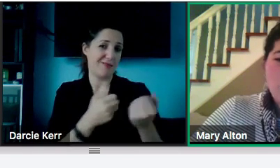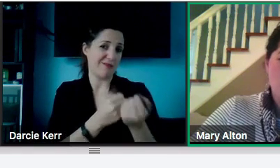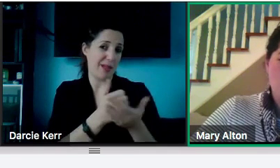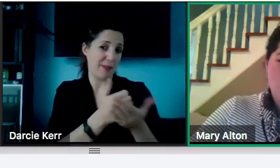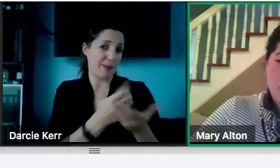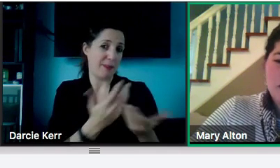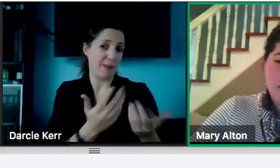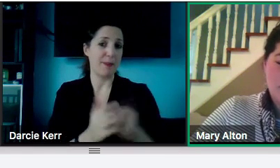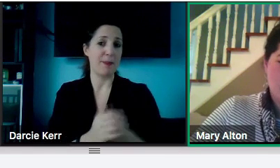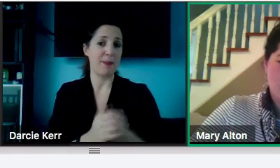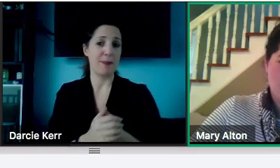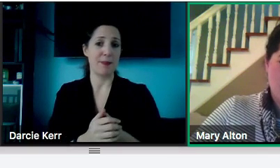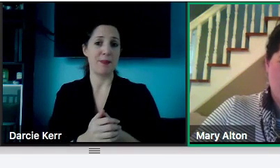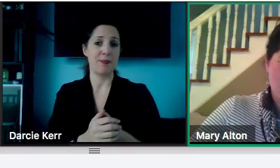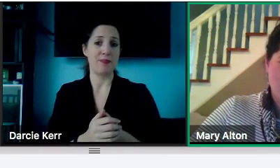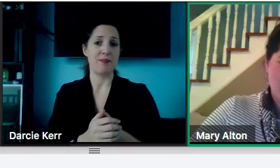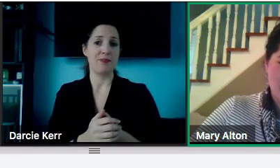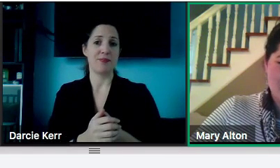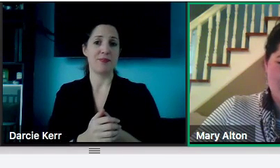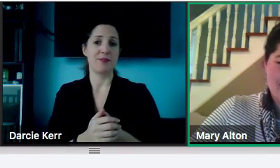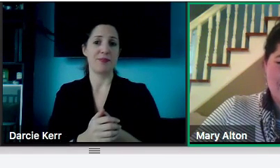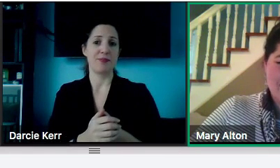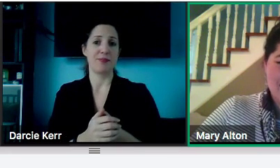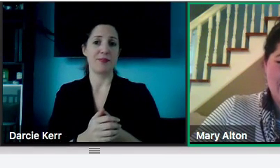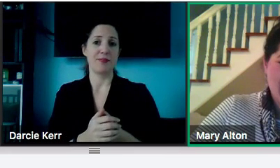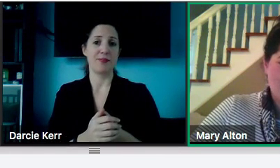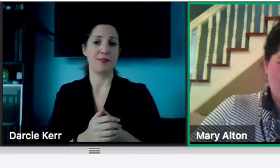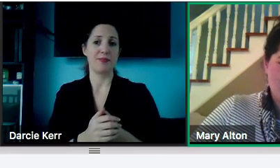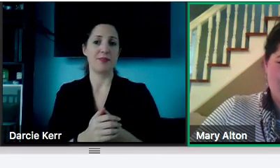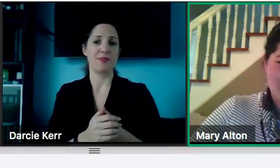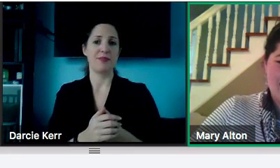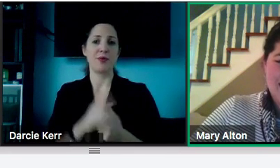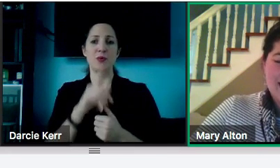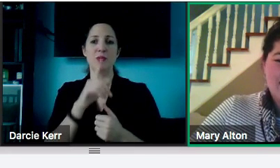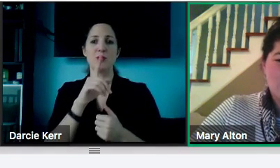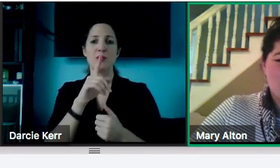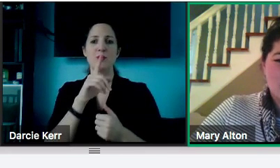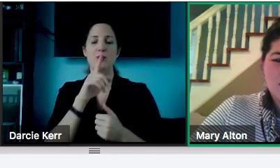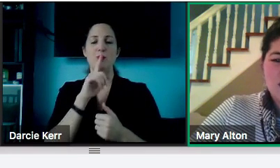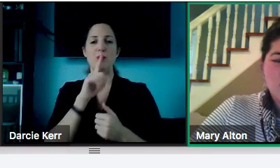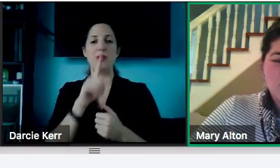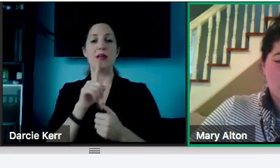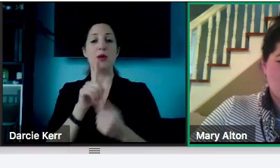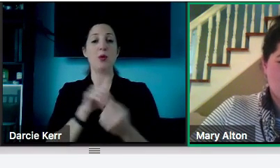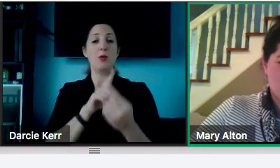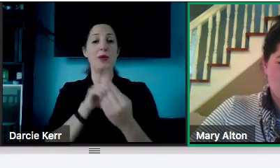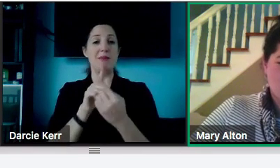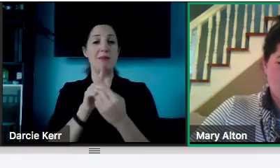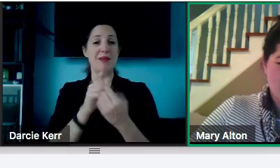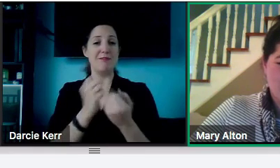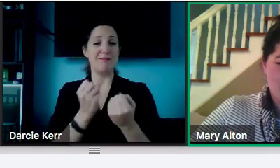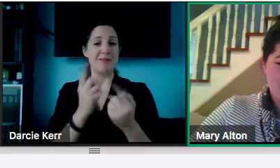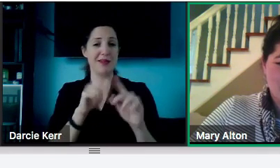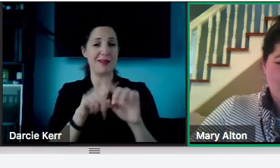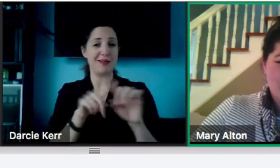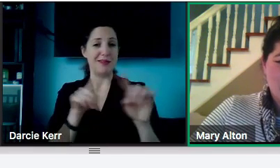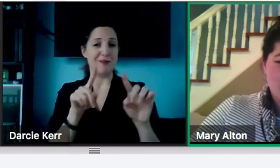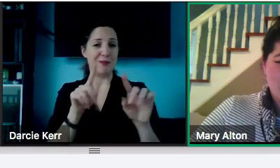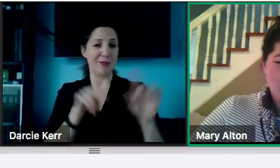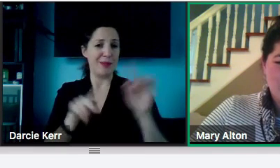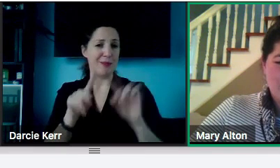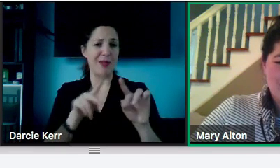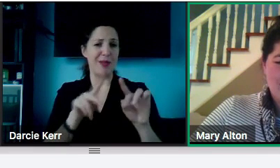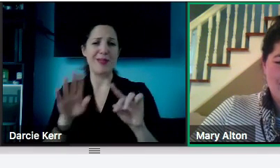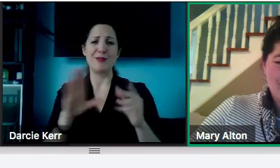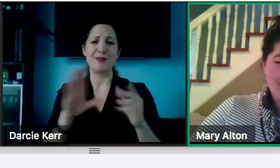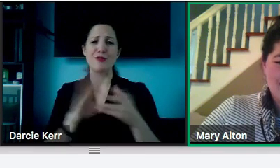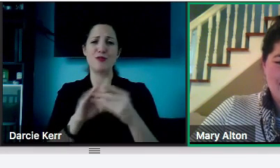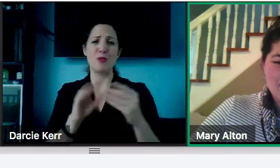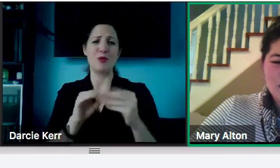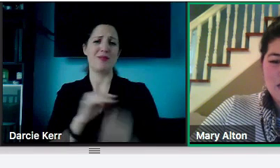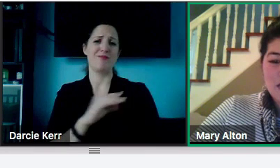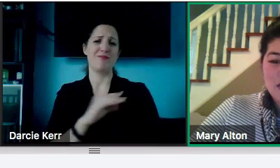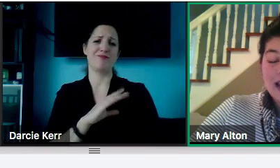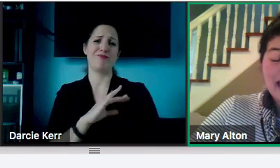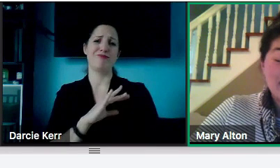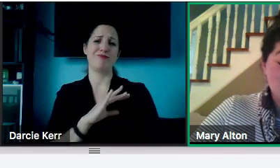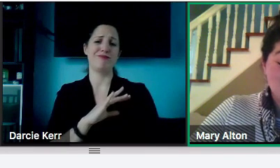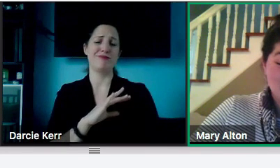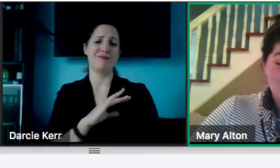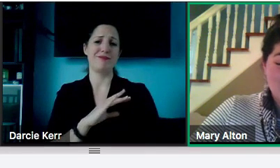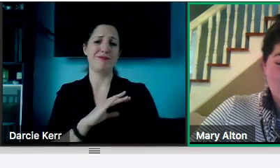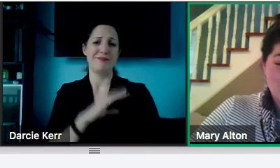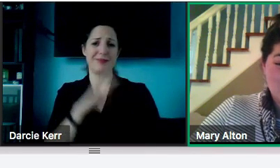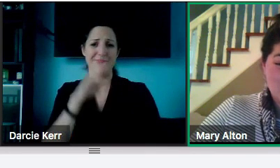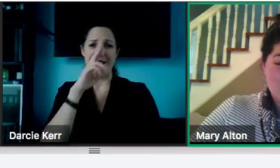So I'm always inspired by the people that we meet, again, because we just have such incredible stories, you know, and it's actually